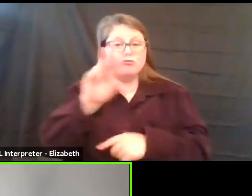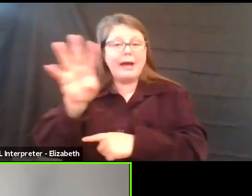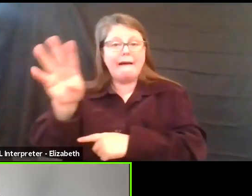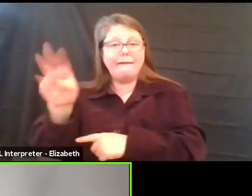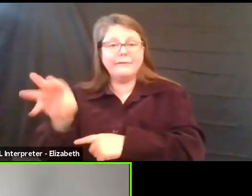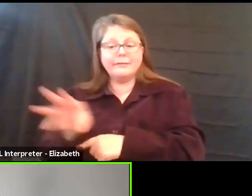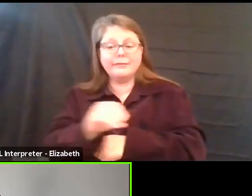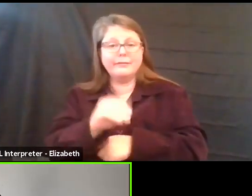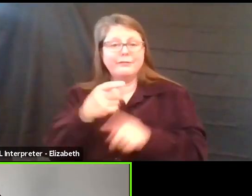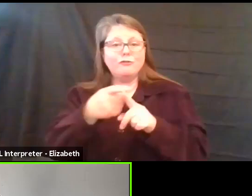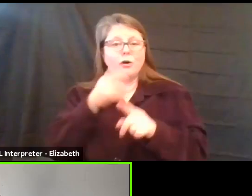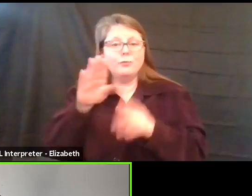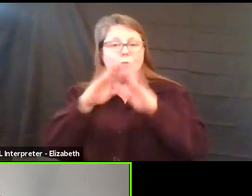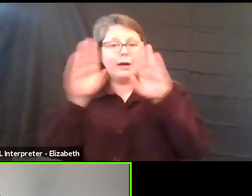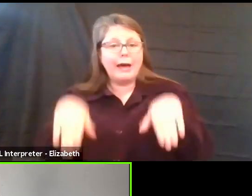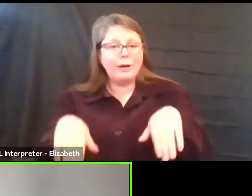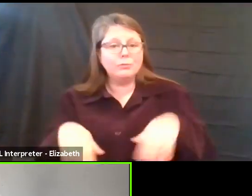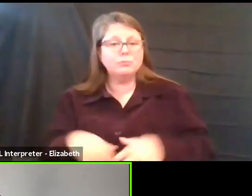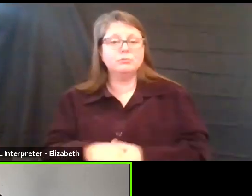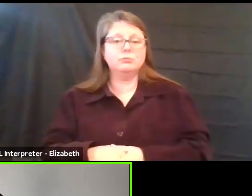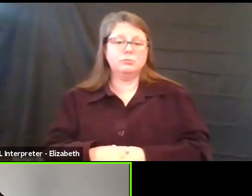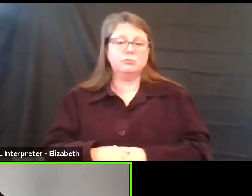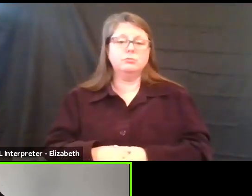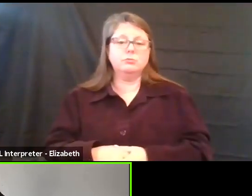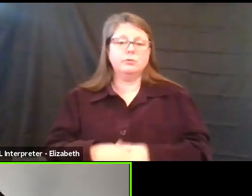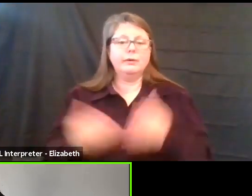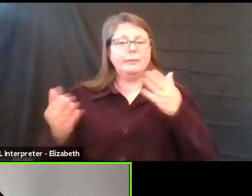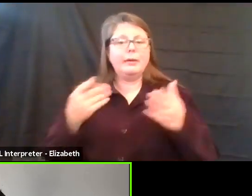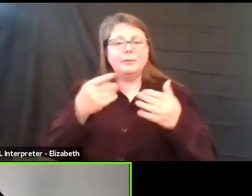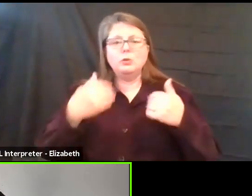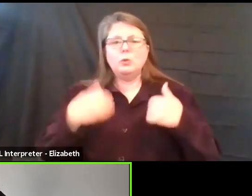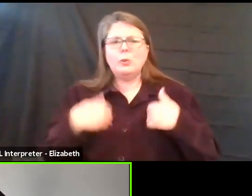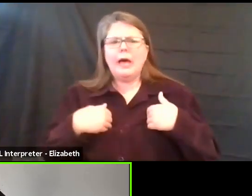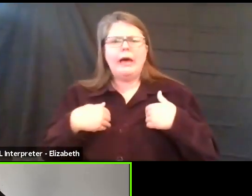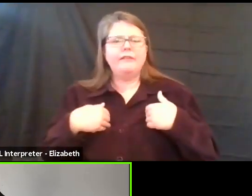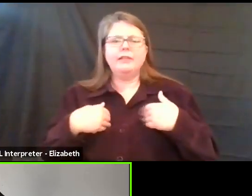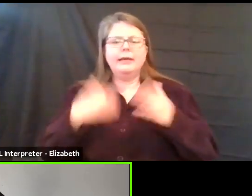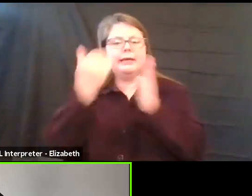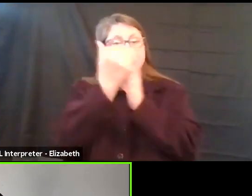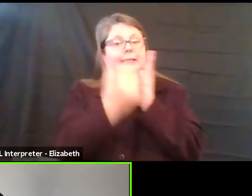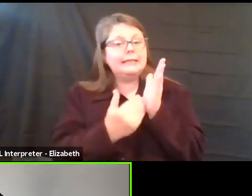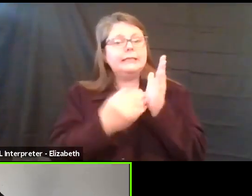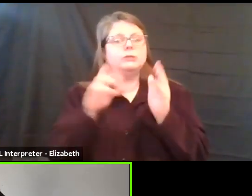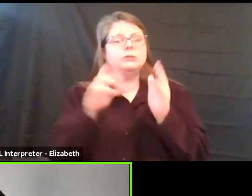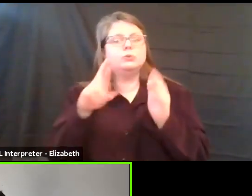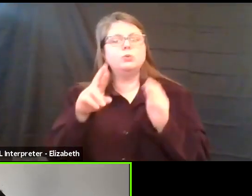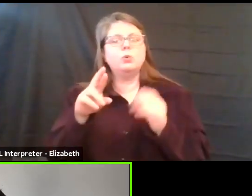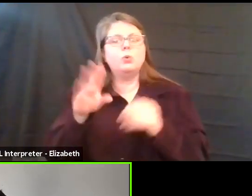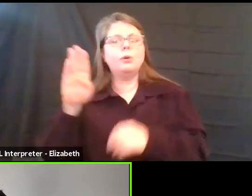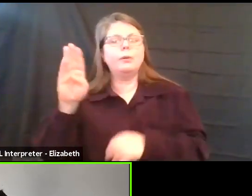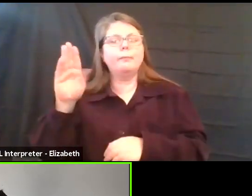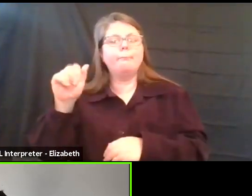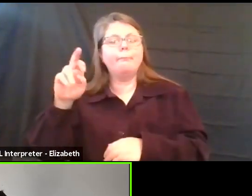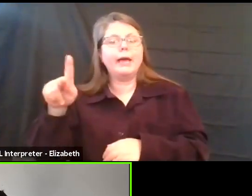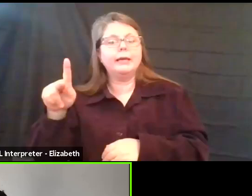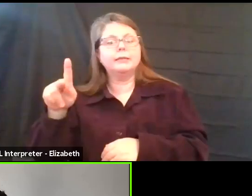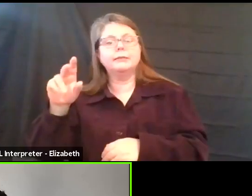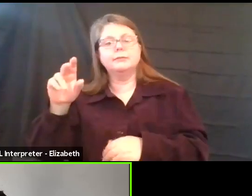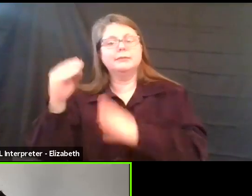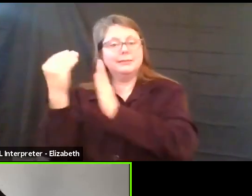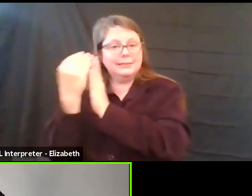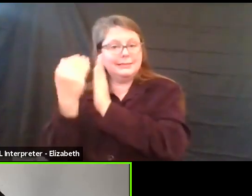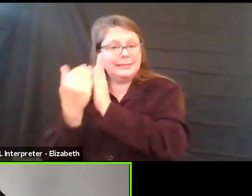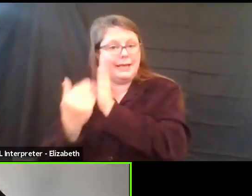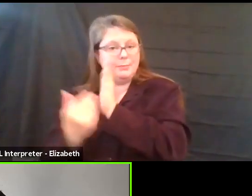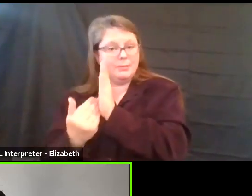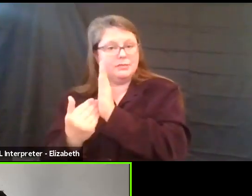list, if you've got bank statements that show what you bought, all of those things are worth going back through to see if